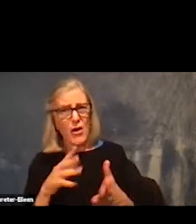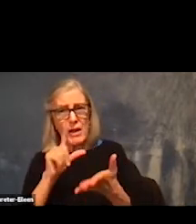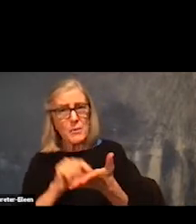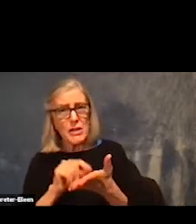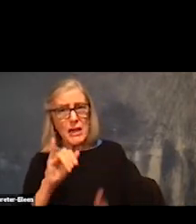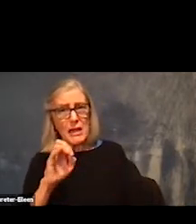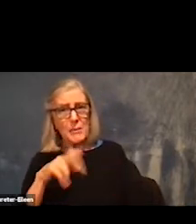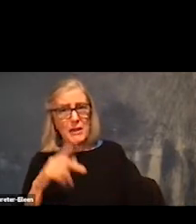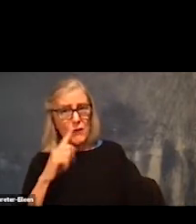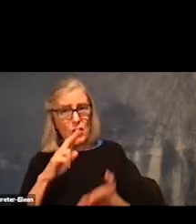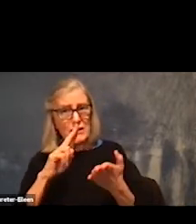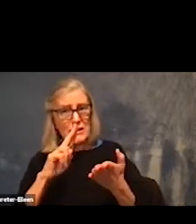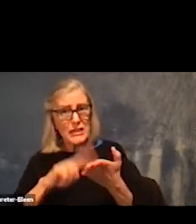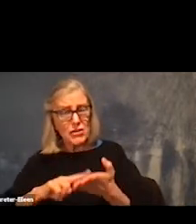revision?